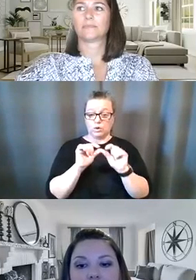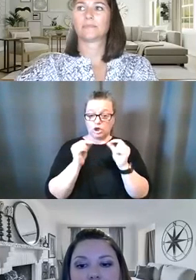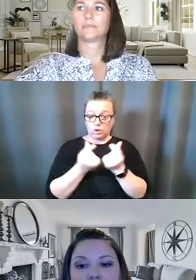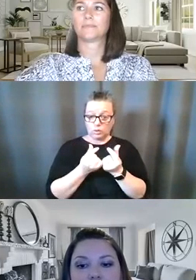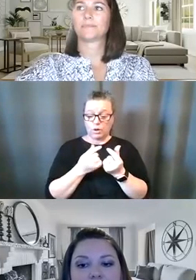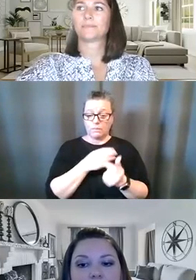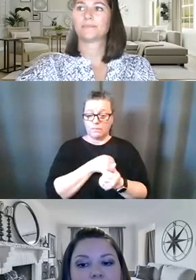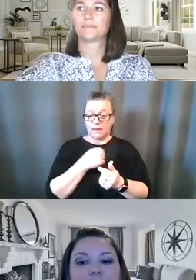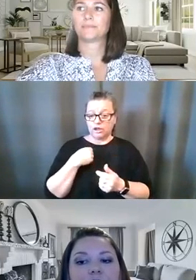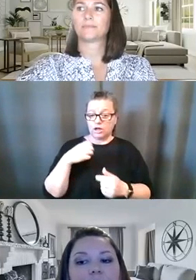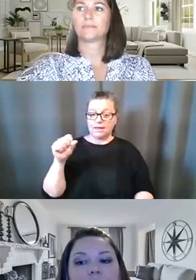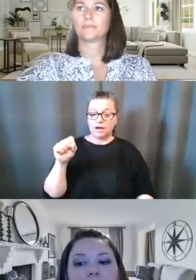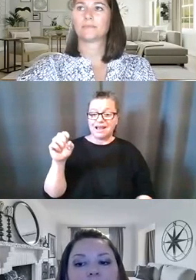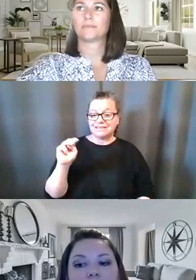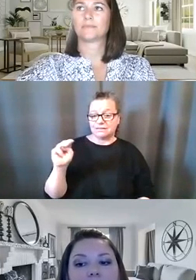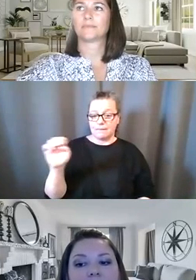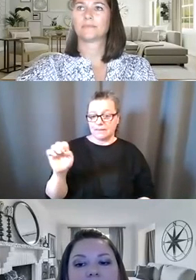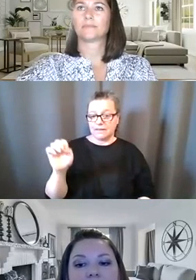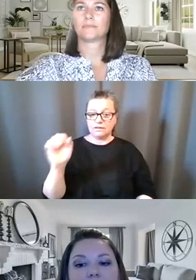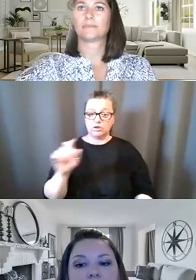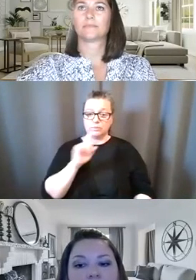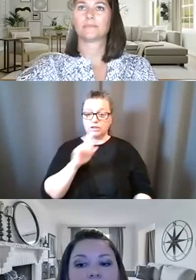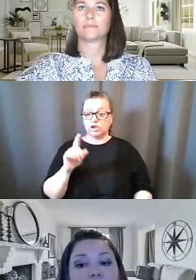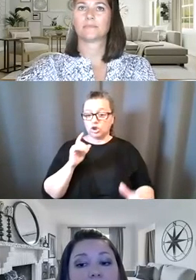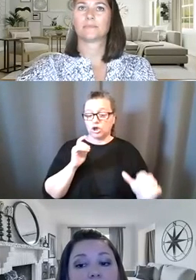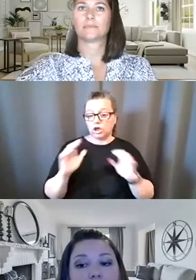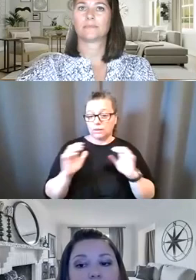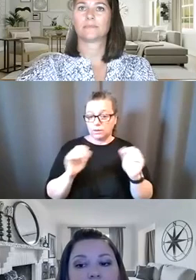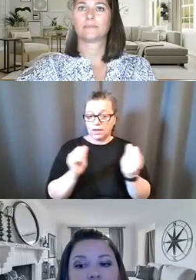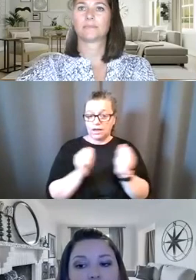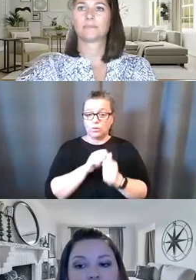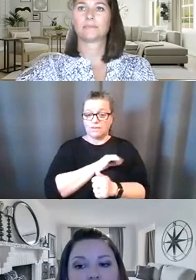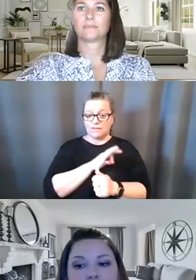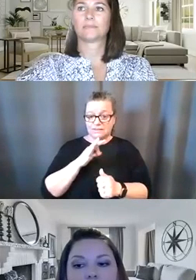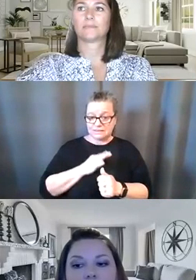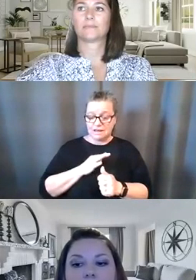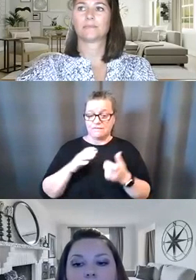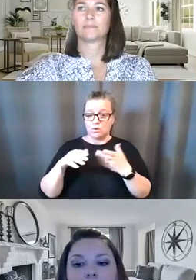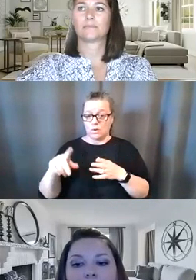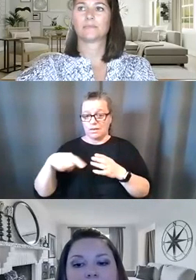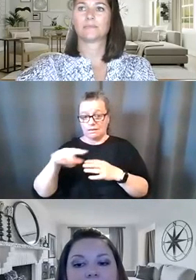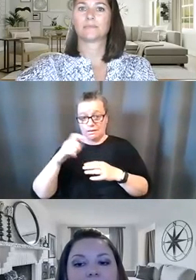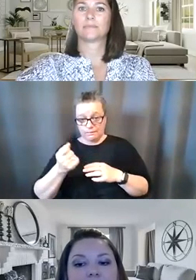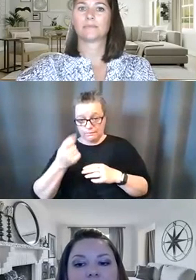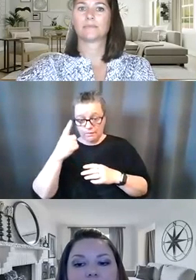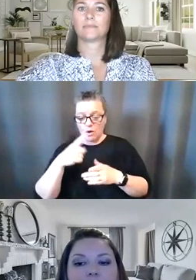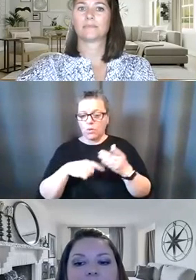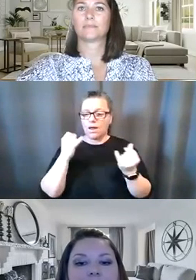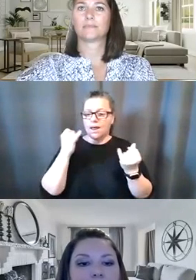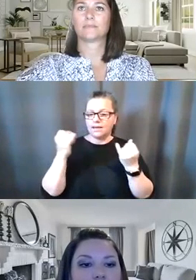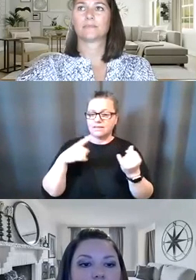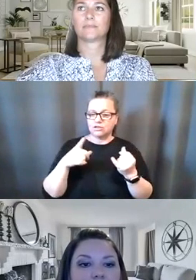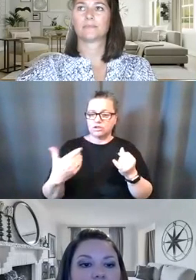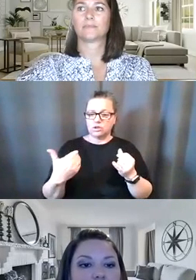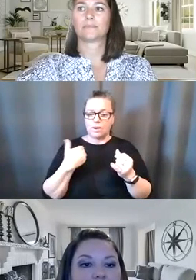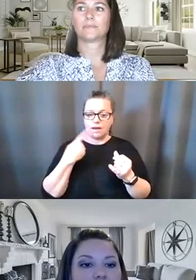matter experts to ensure you're communicating with staff in a way they can be communicated with. What ideas do you have